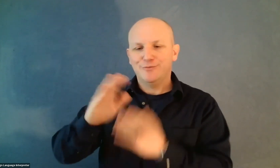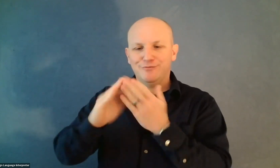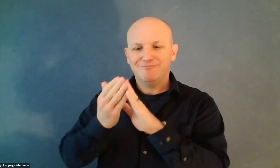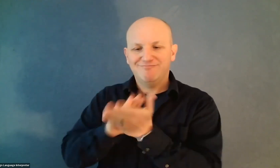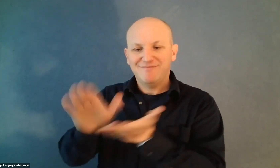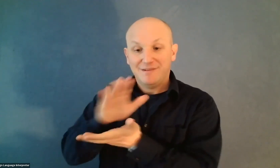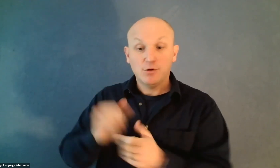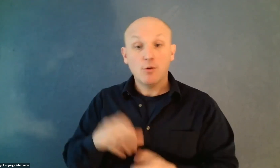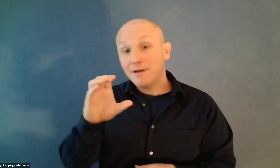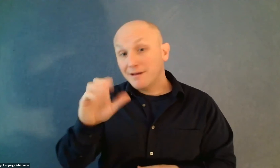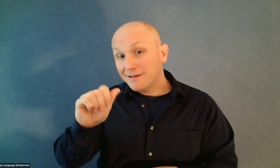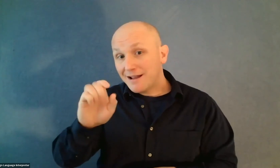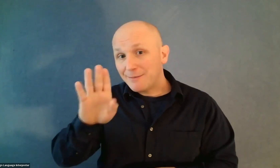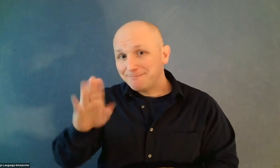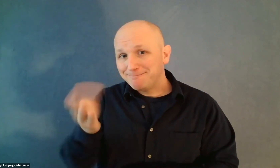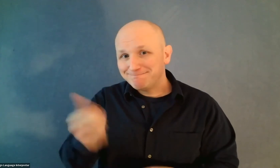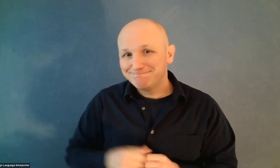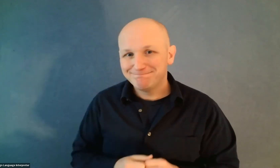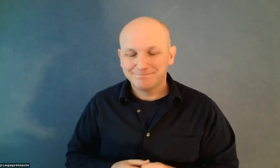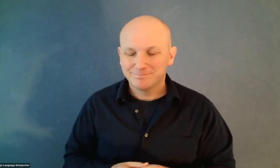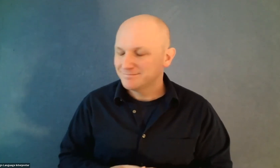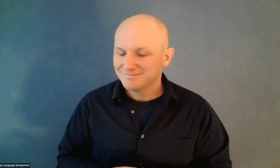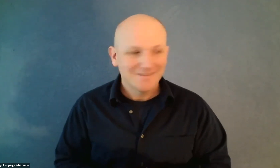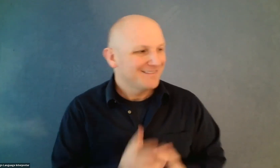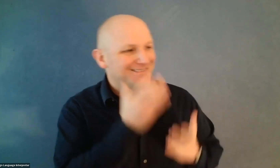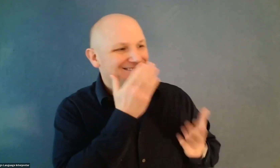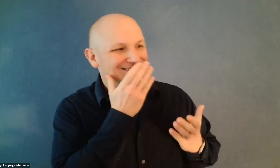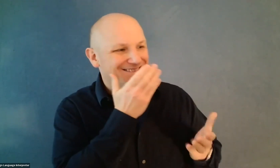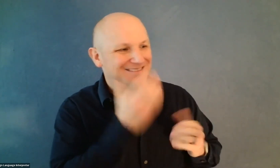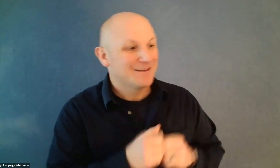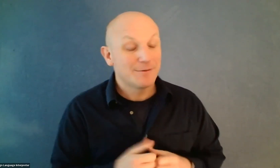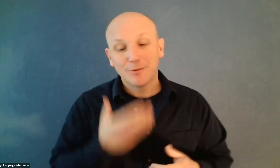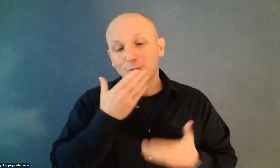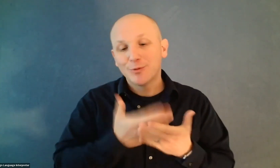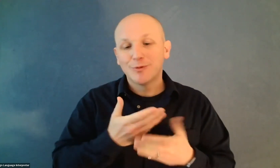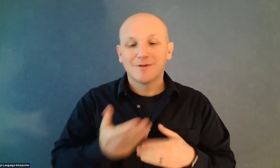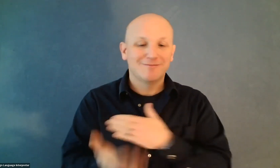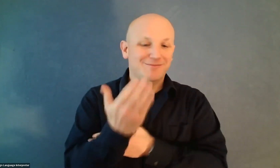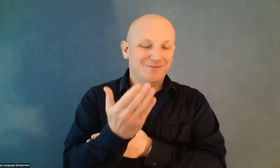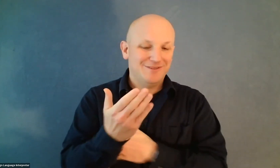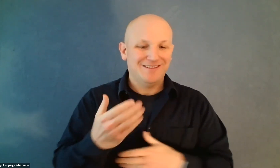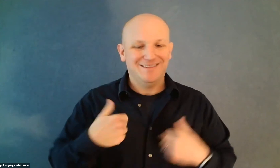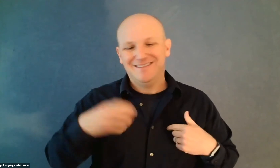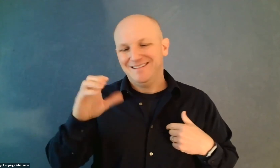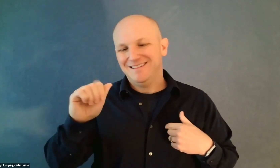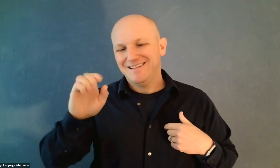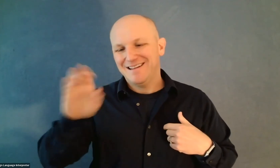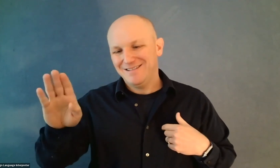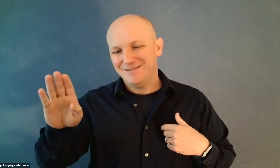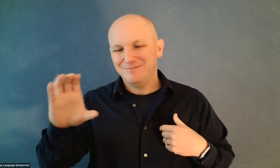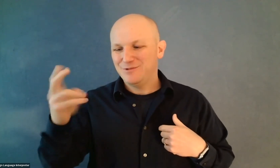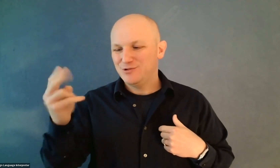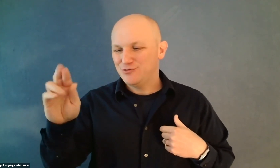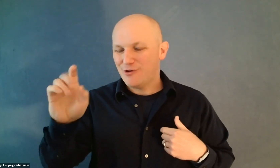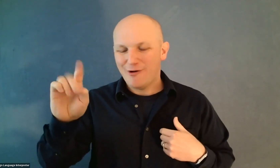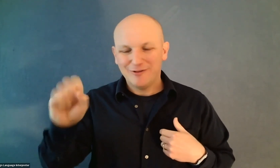So Caleb, Good we'll start morning. with, yeah. Thank you, Logan. Good morning, everyone. My name is Caleb Charles. I already introduced myself. But yeah, at Fresno